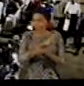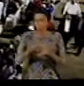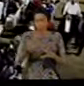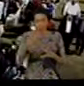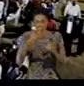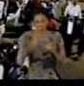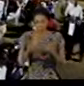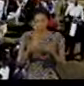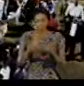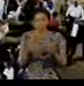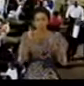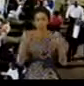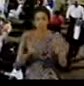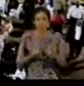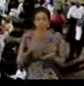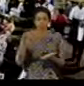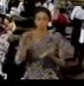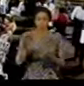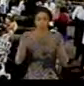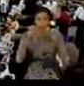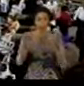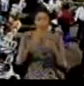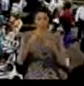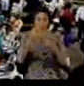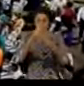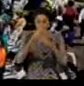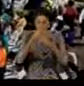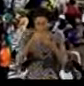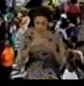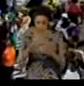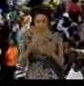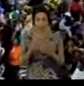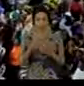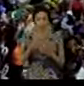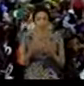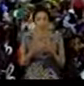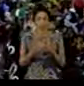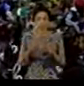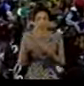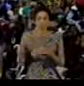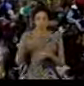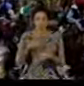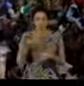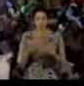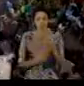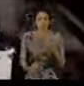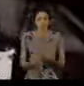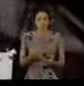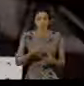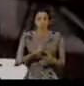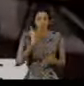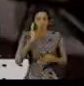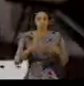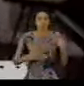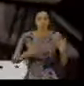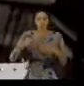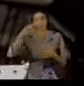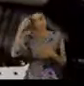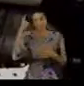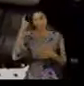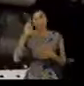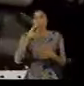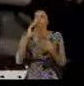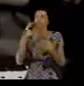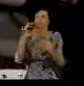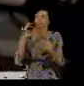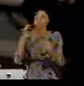Strong and worship you. If it puts me in the fire, I'll rejoice cause you're there